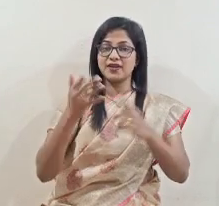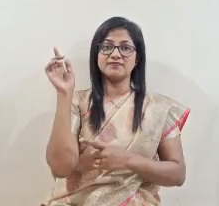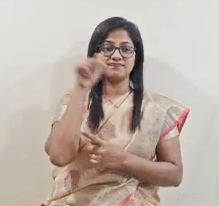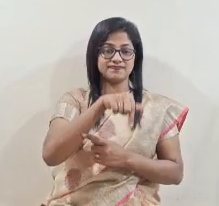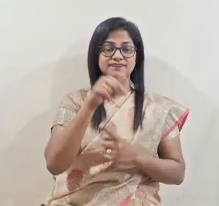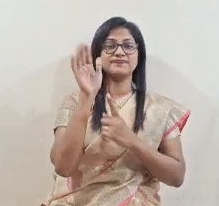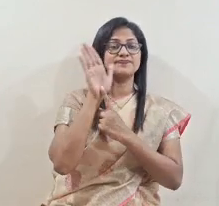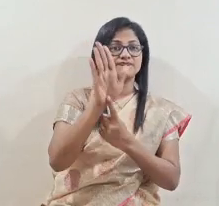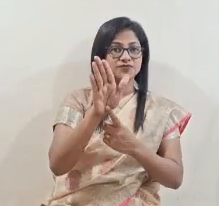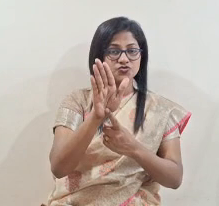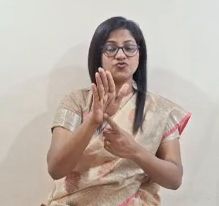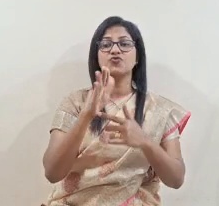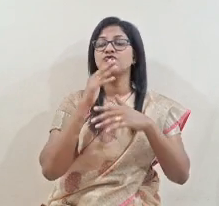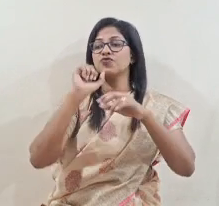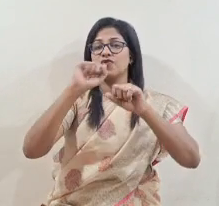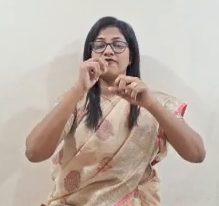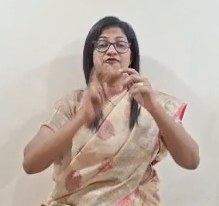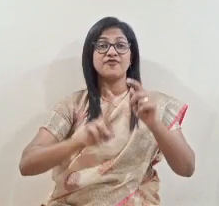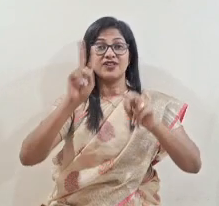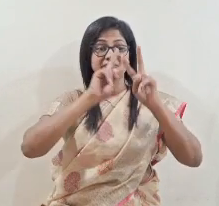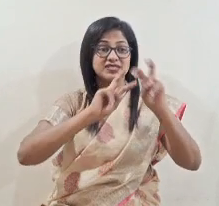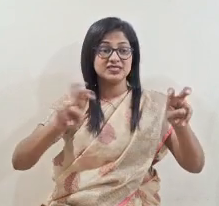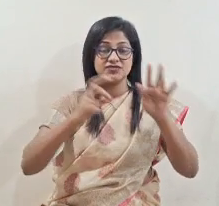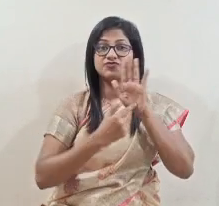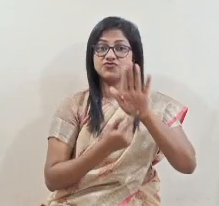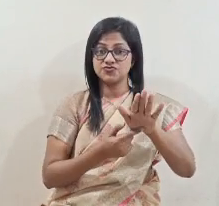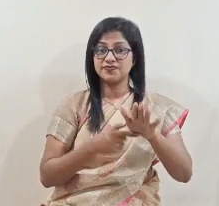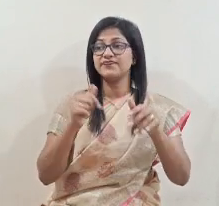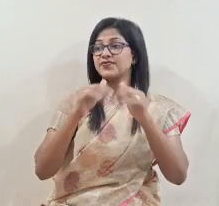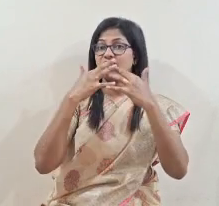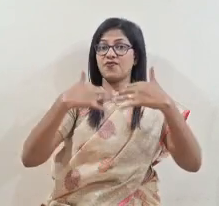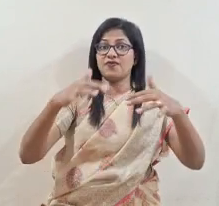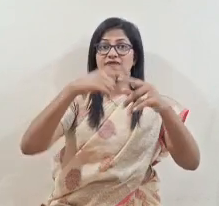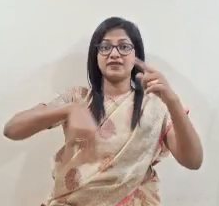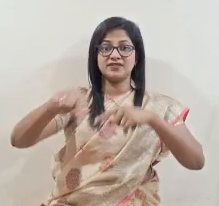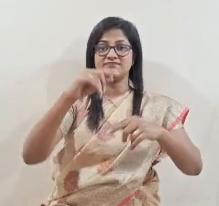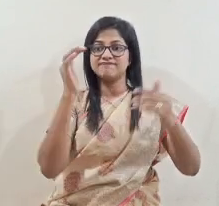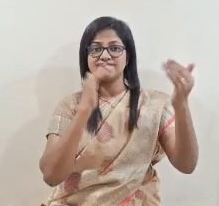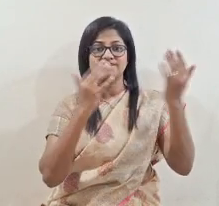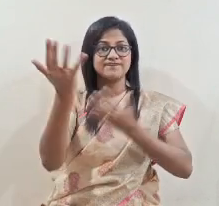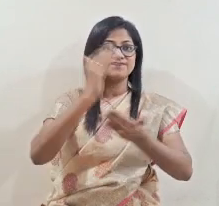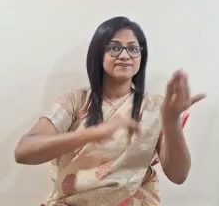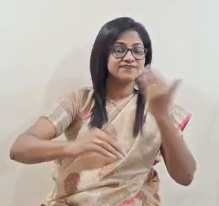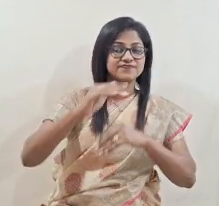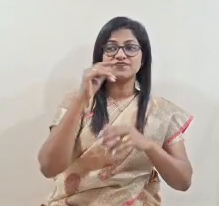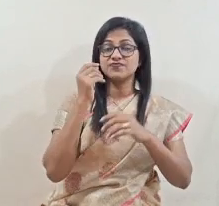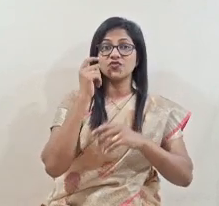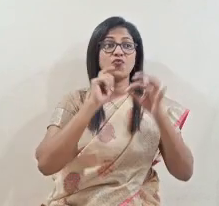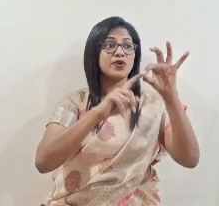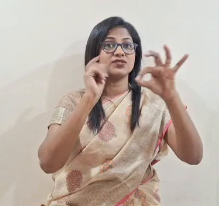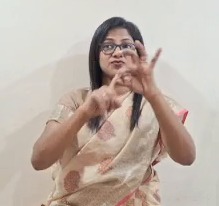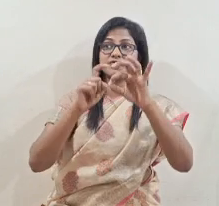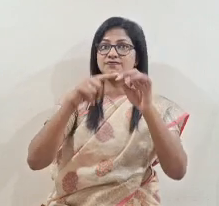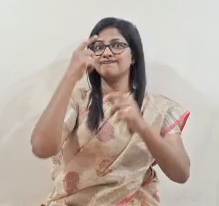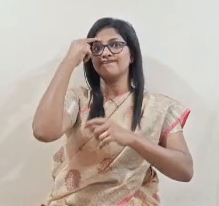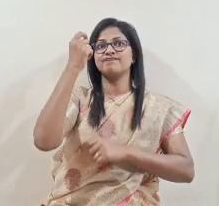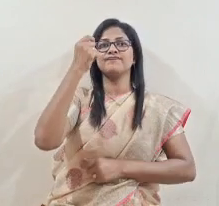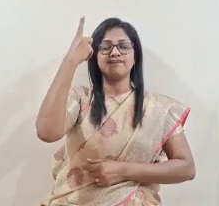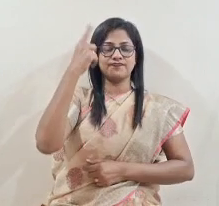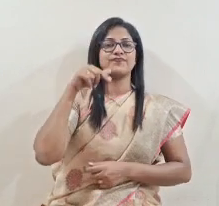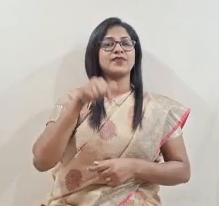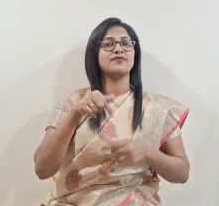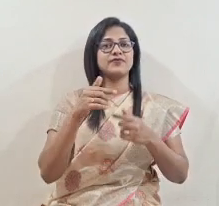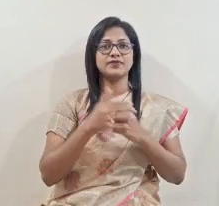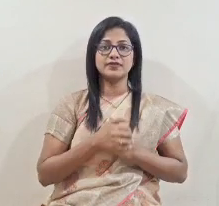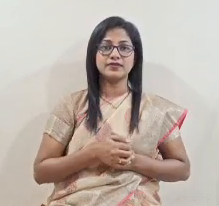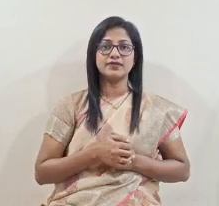thought-provoking questions. And with this, on behalf of this UMI RS team, Research Symposium team, once again, I